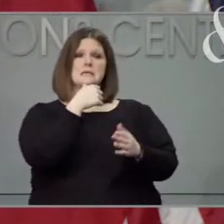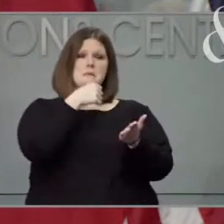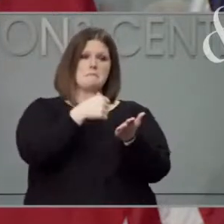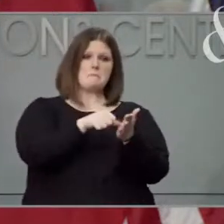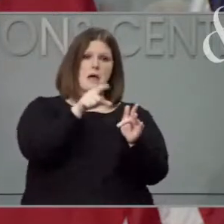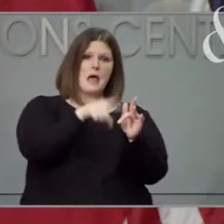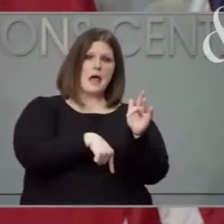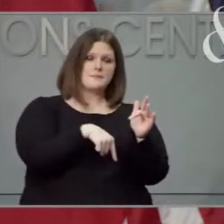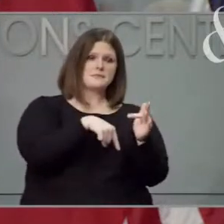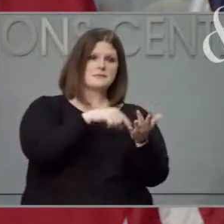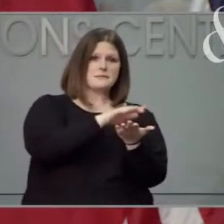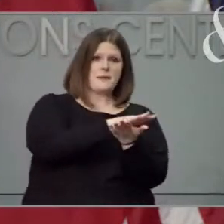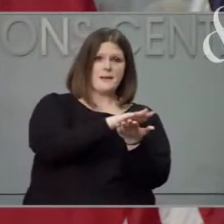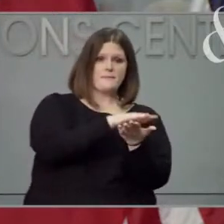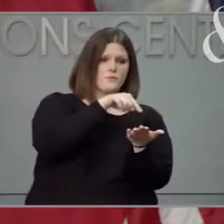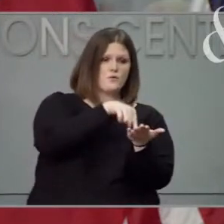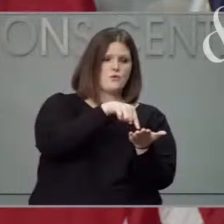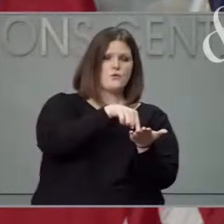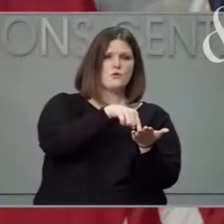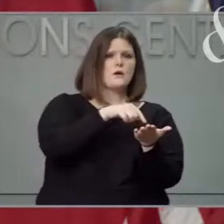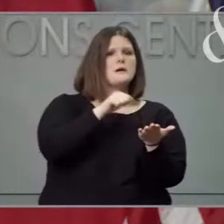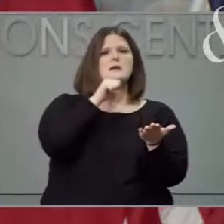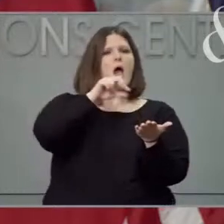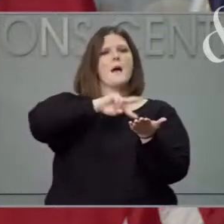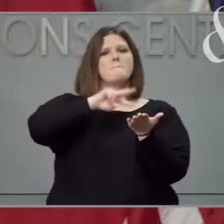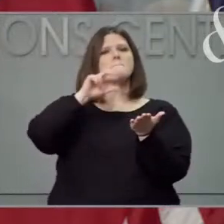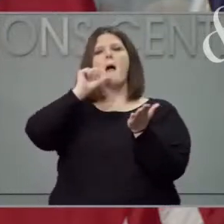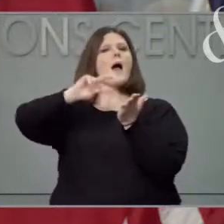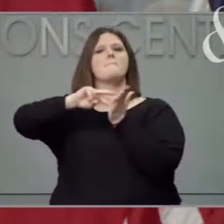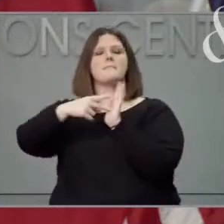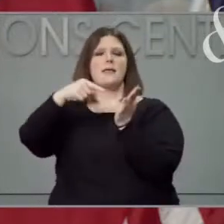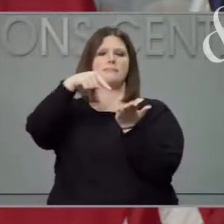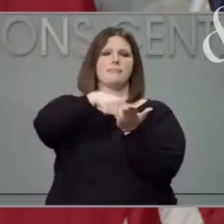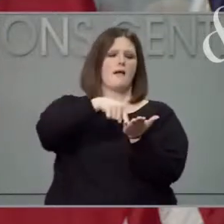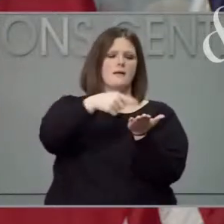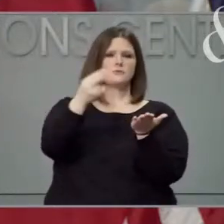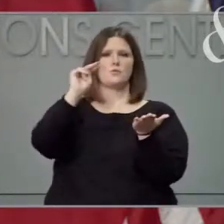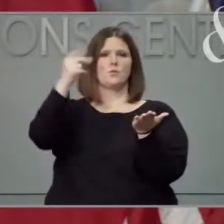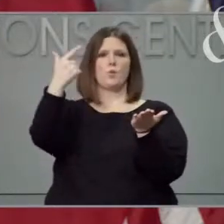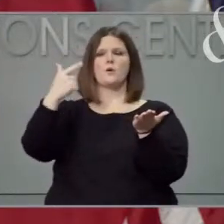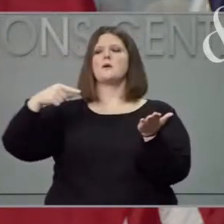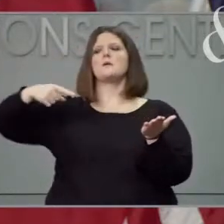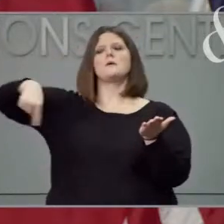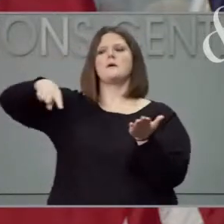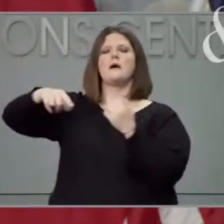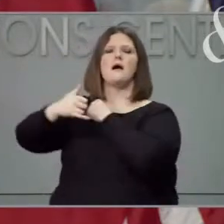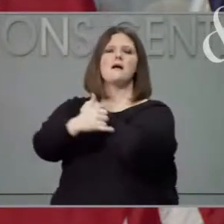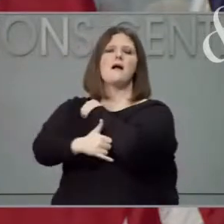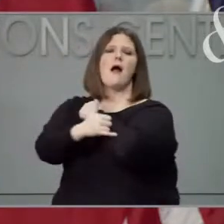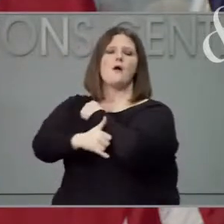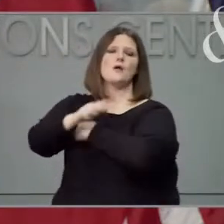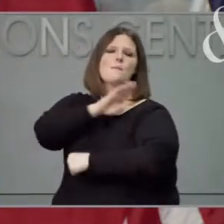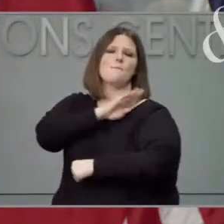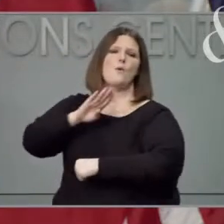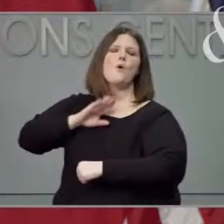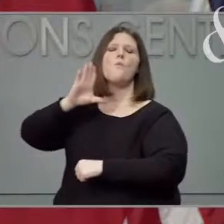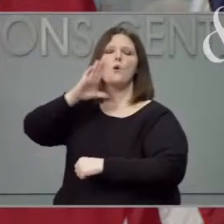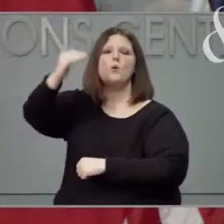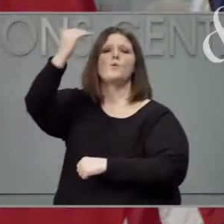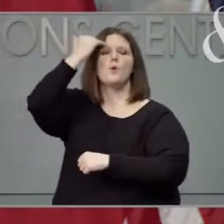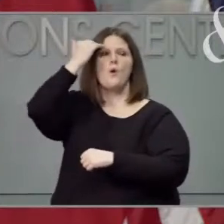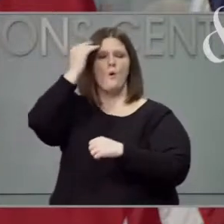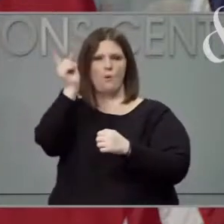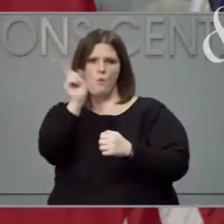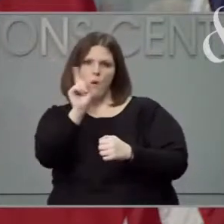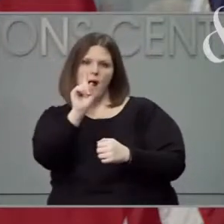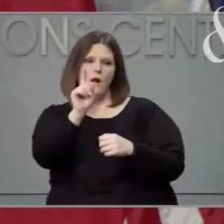fact alone does not invalidate the ballot. The county board would need to have additional information that it was executed in